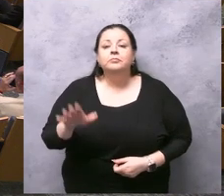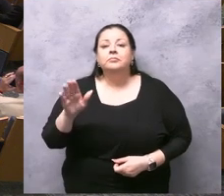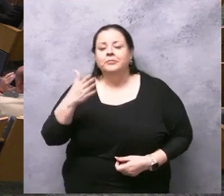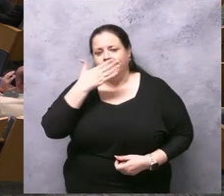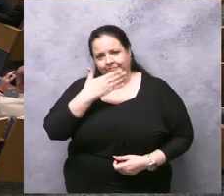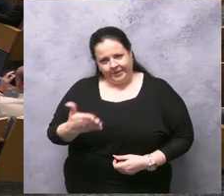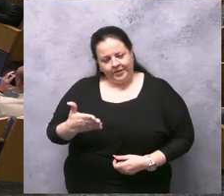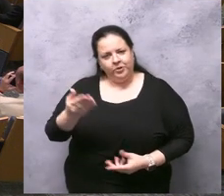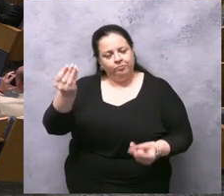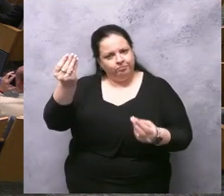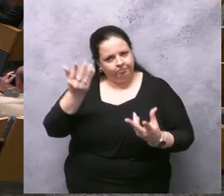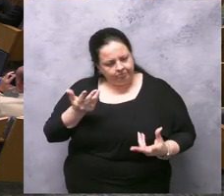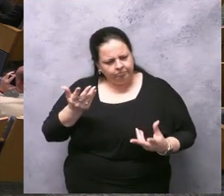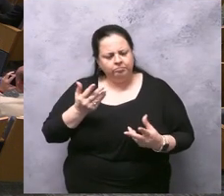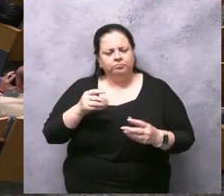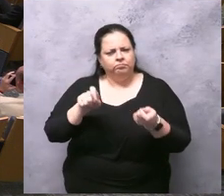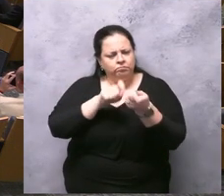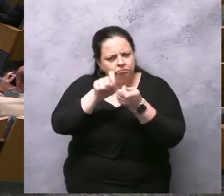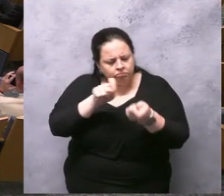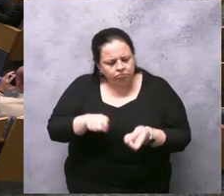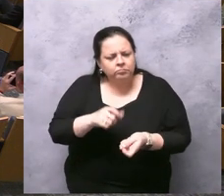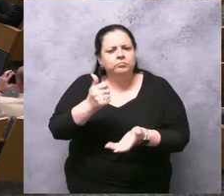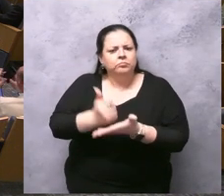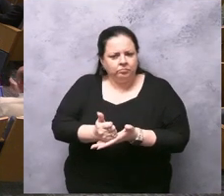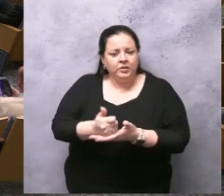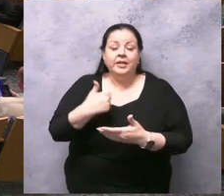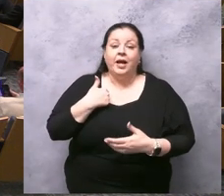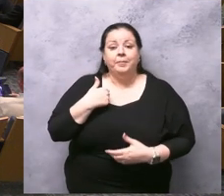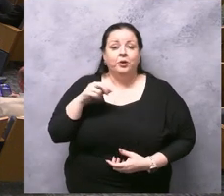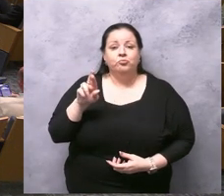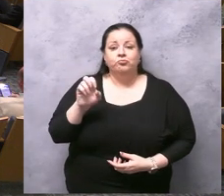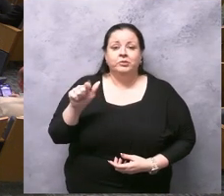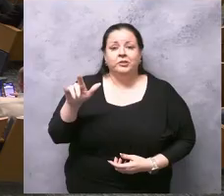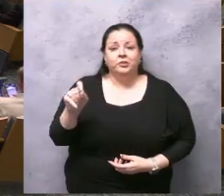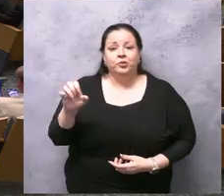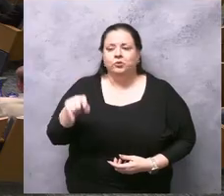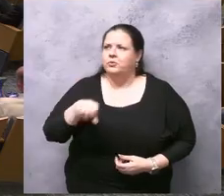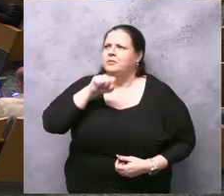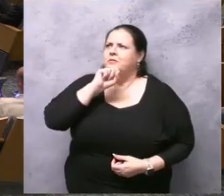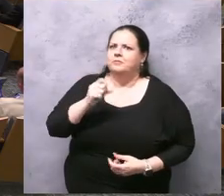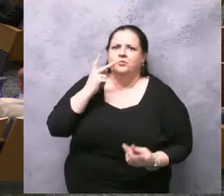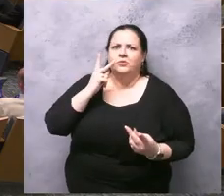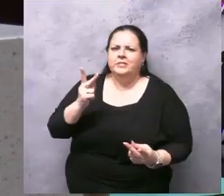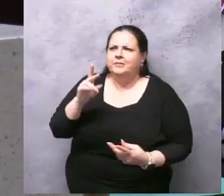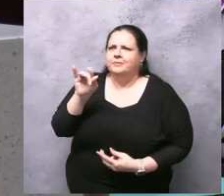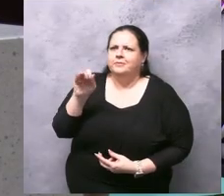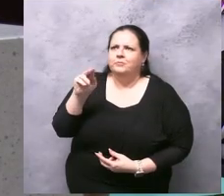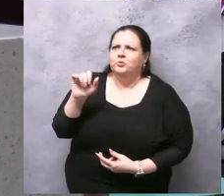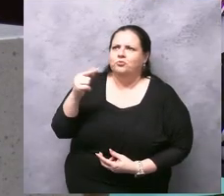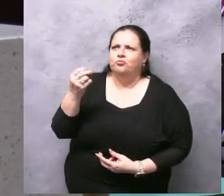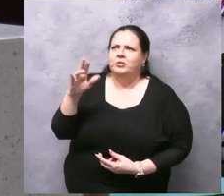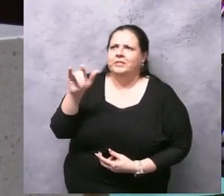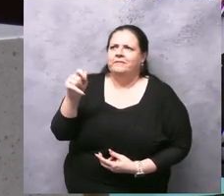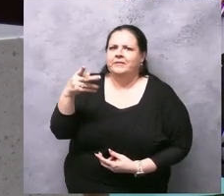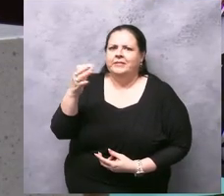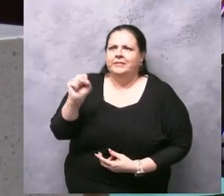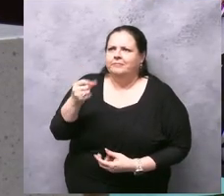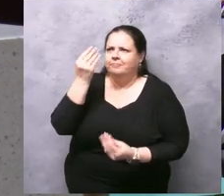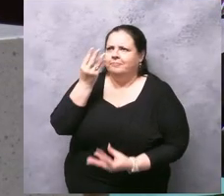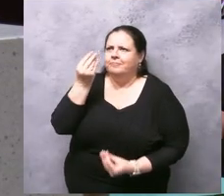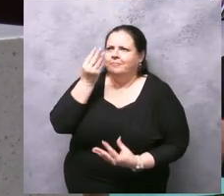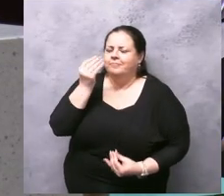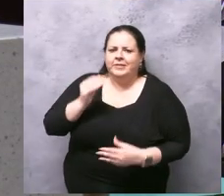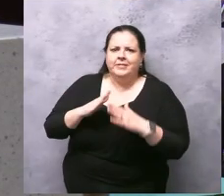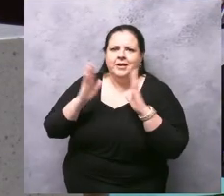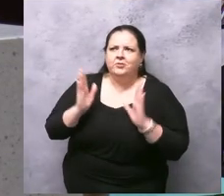Thank you for the information, very detailed and very helpful, and I'm a realtor, so I love to see this. The demographics and the housing information